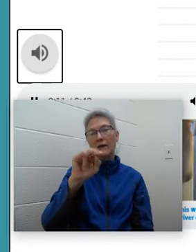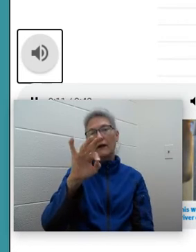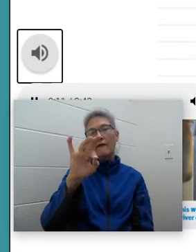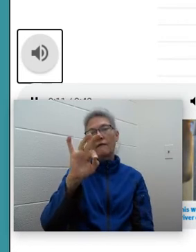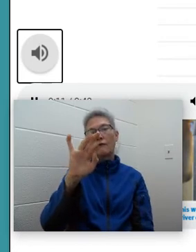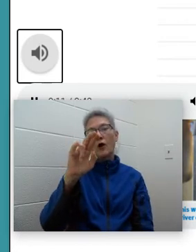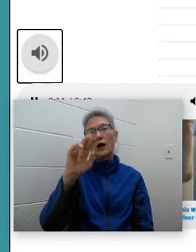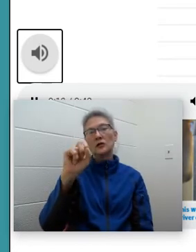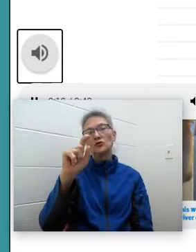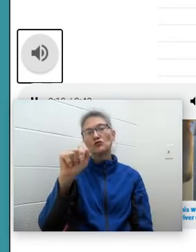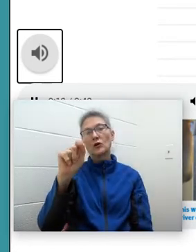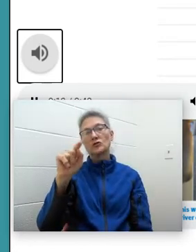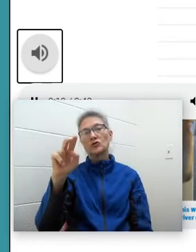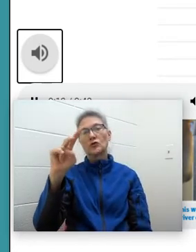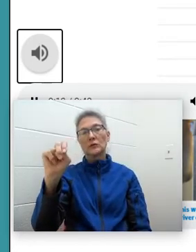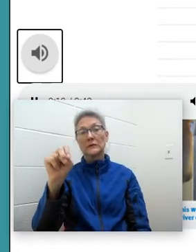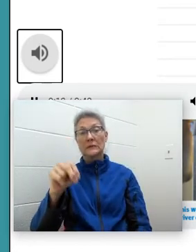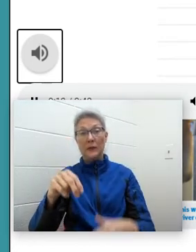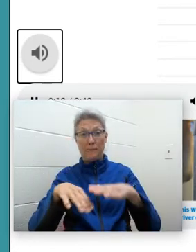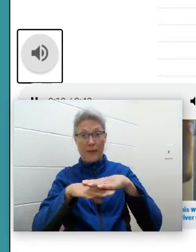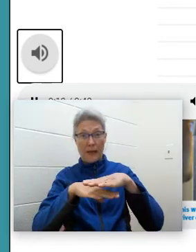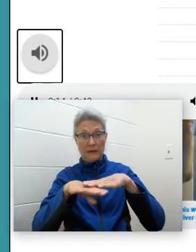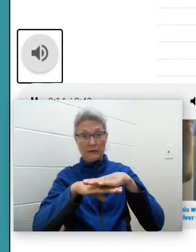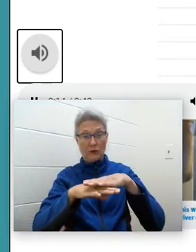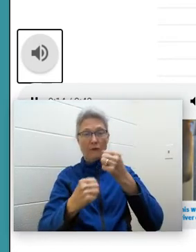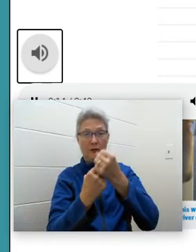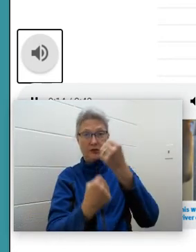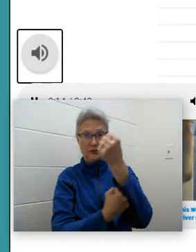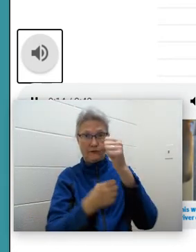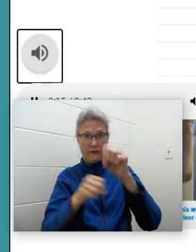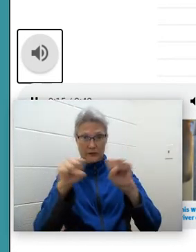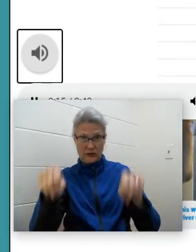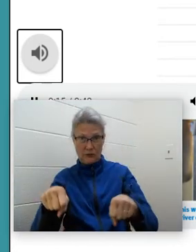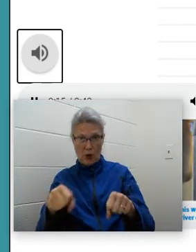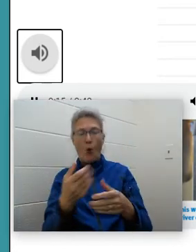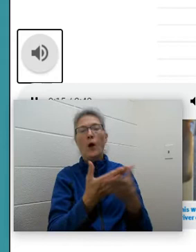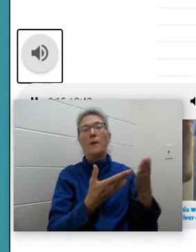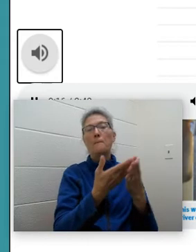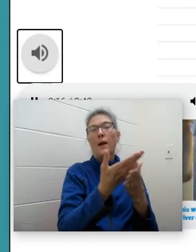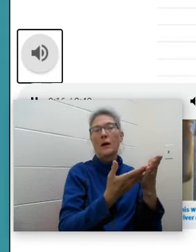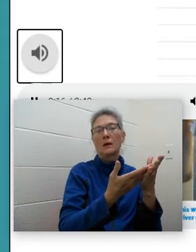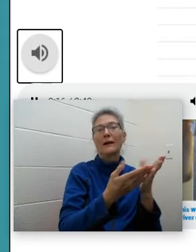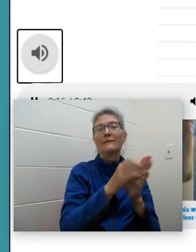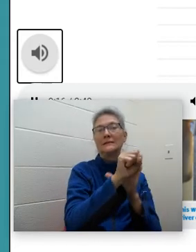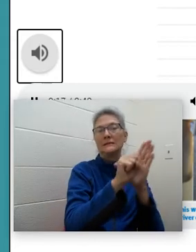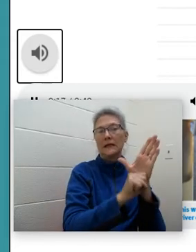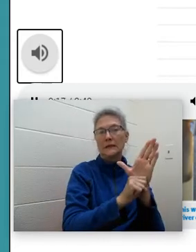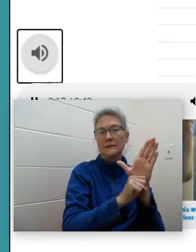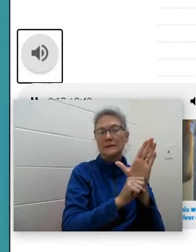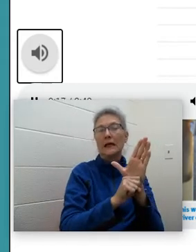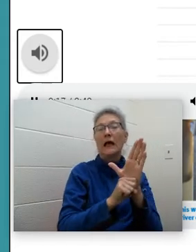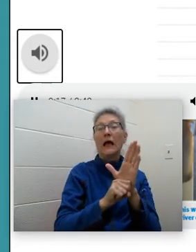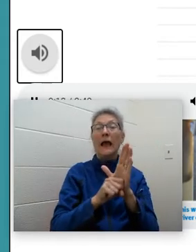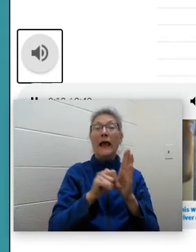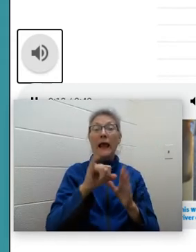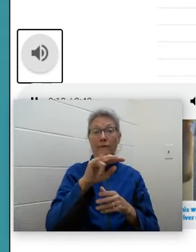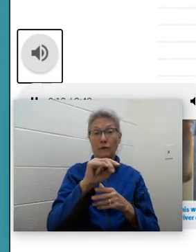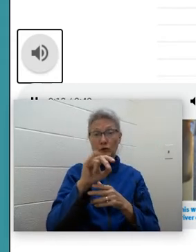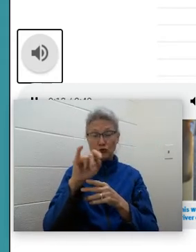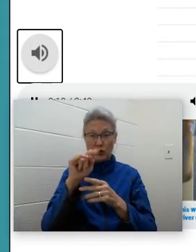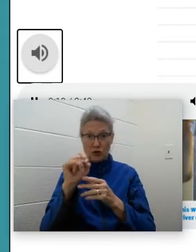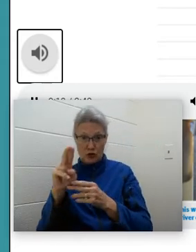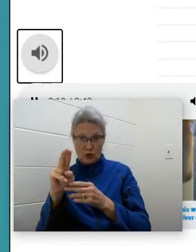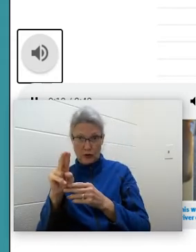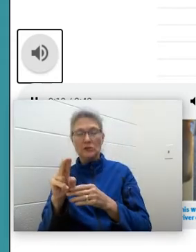or foundation of a system. One part of a state's infrastructure is transportation. This means the